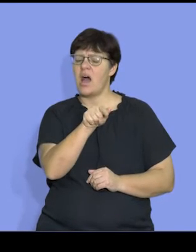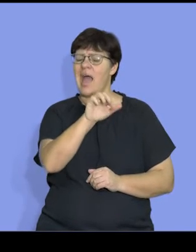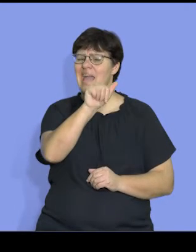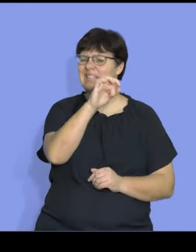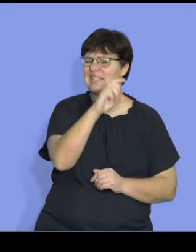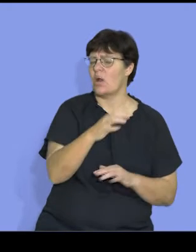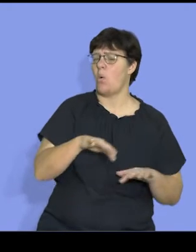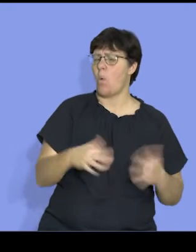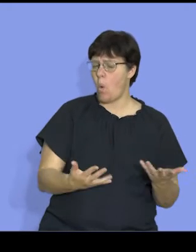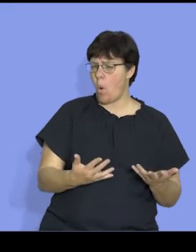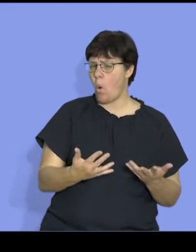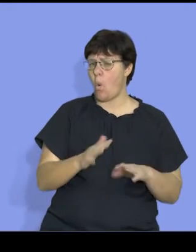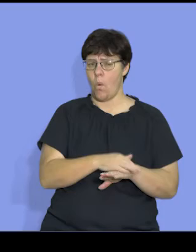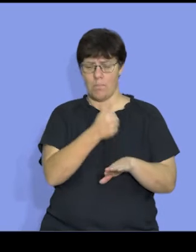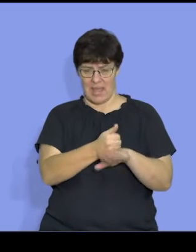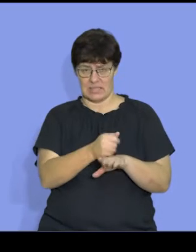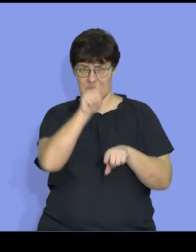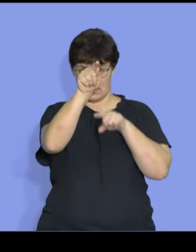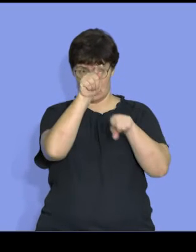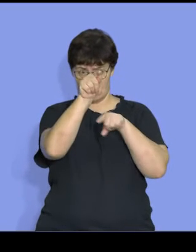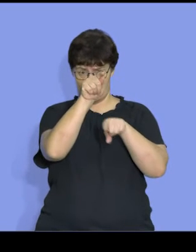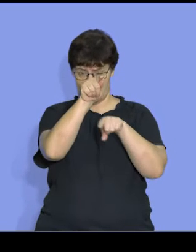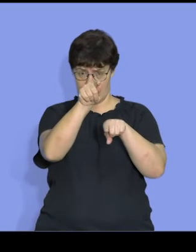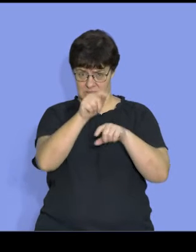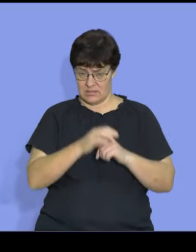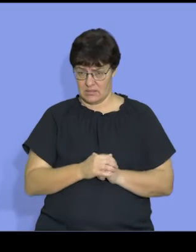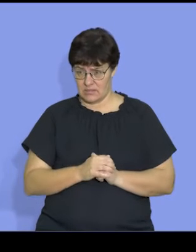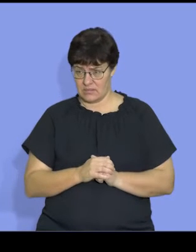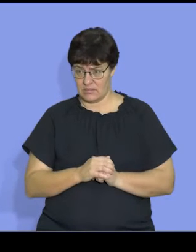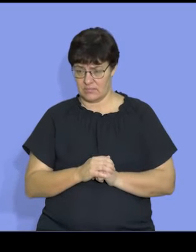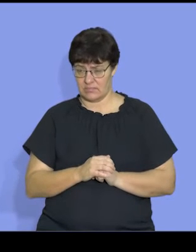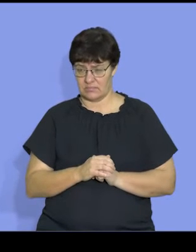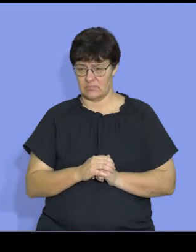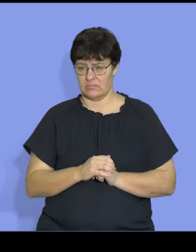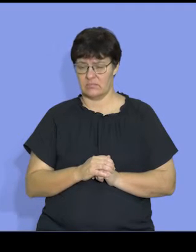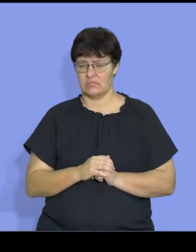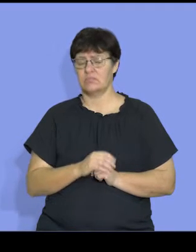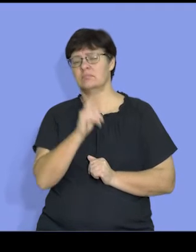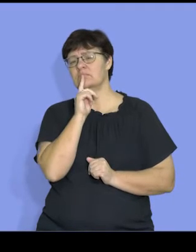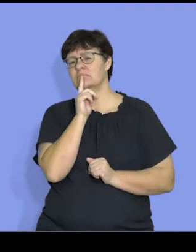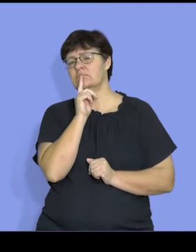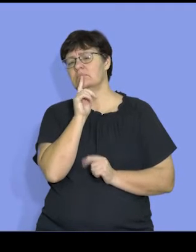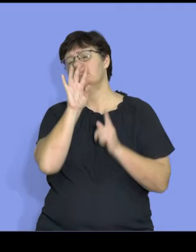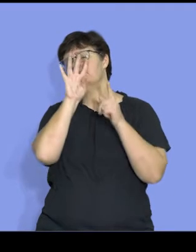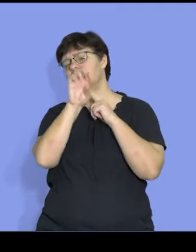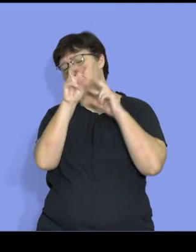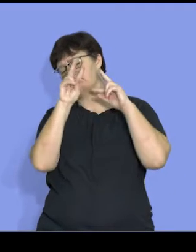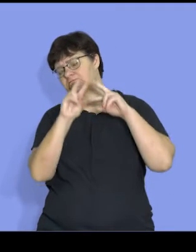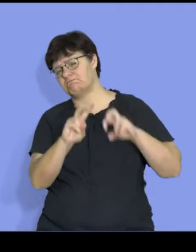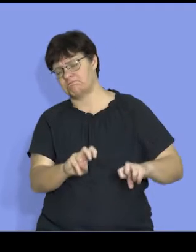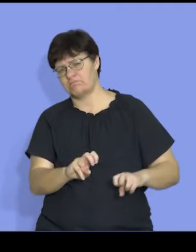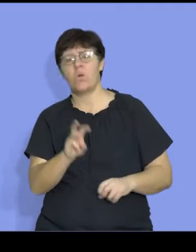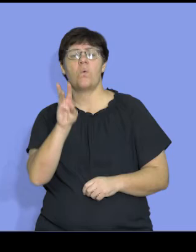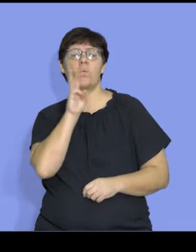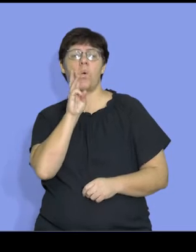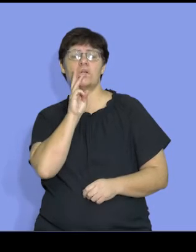1 and 2? In reaction 1 and 2. So let's try and interrogate the role or